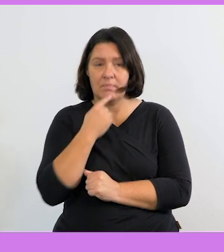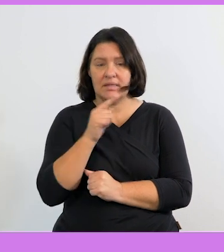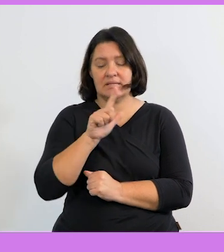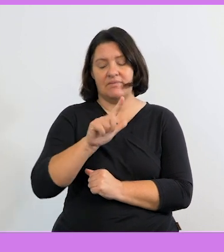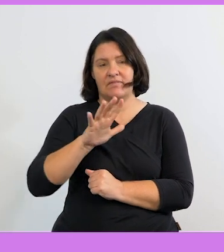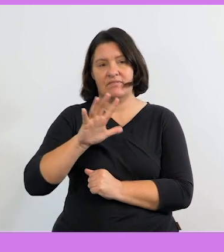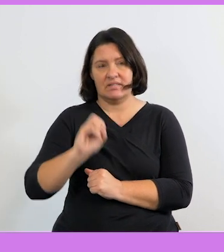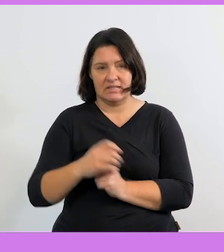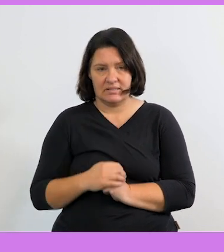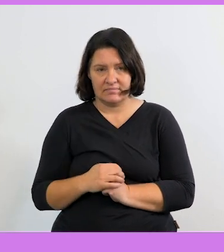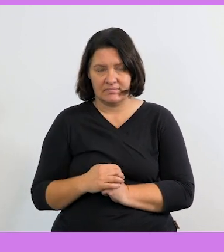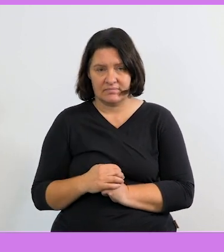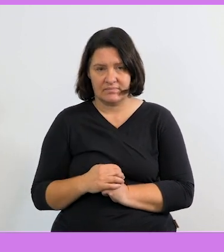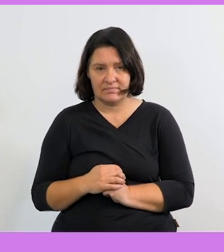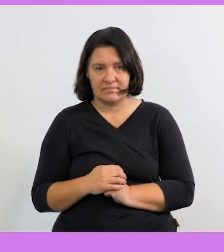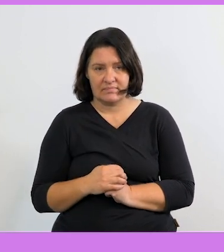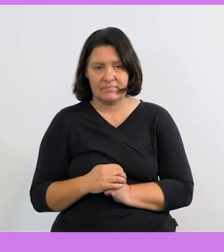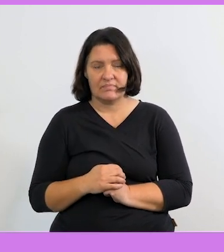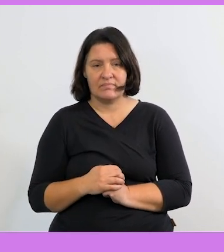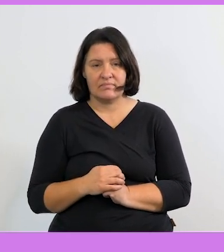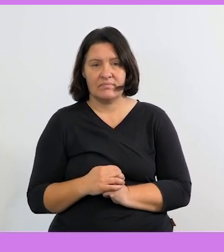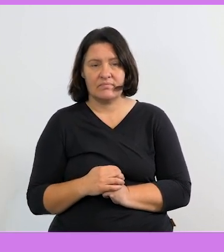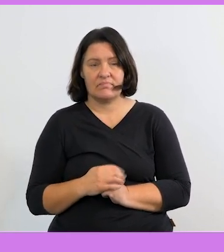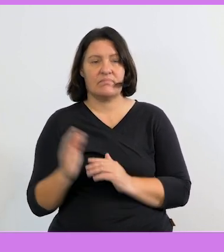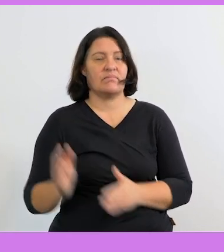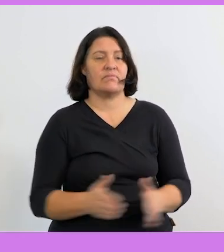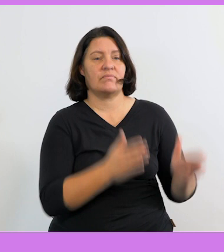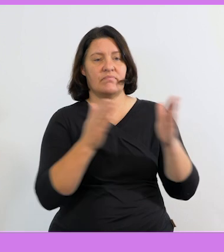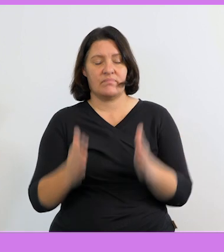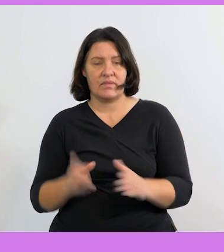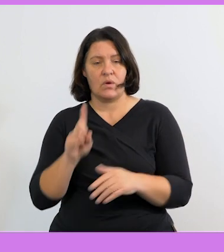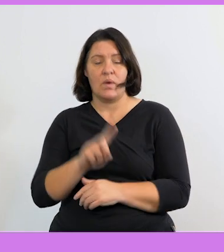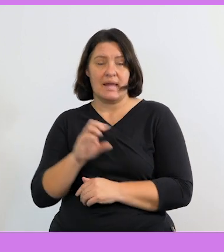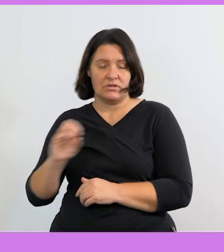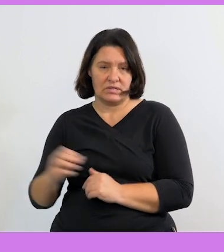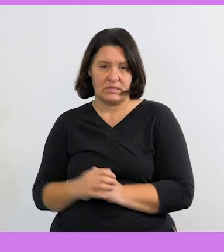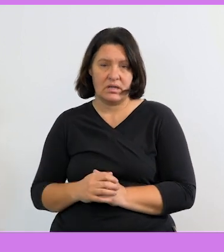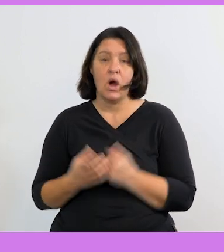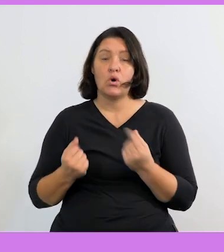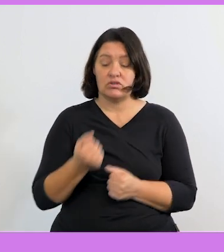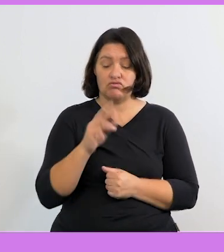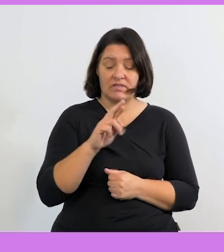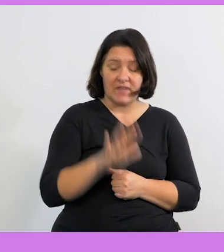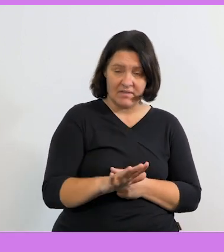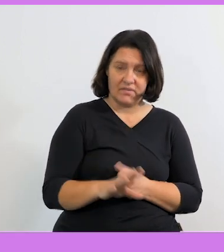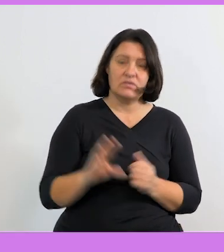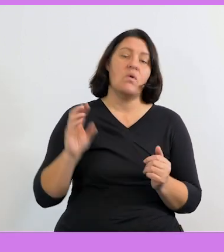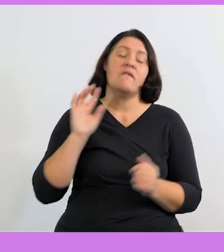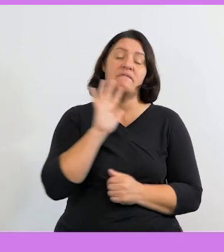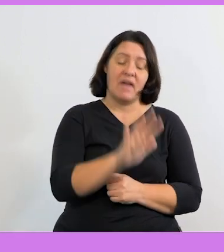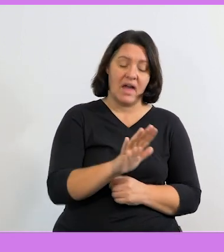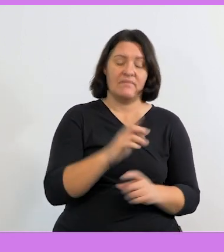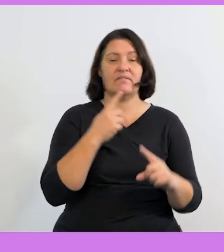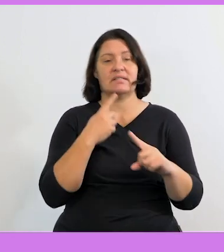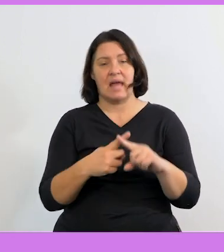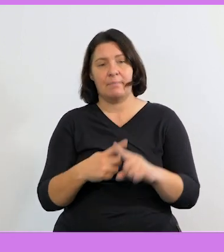me 750 Rand. Okay, moving now to 100. So again, it cost him 5 Rand, so I'll type in